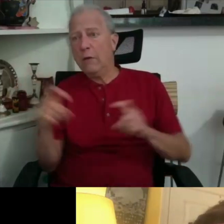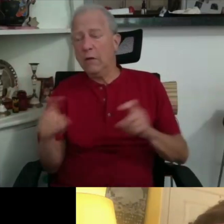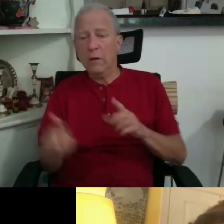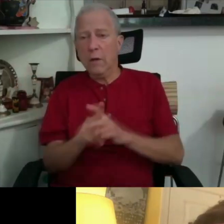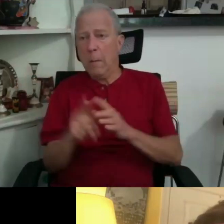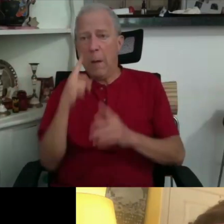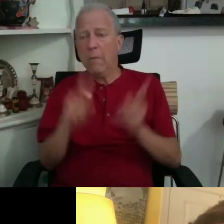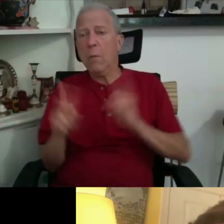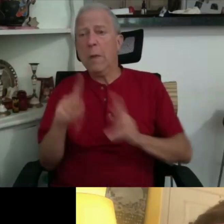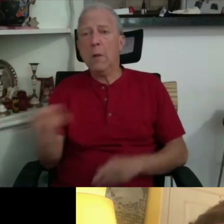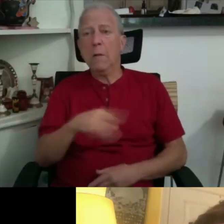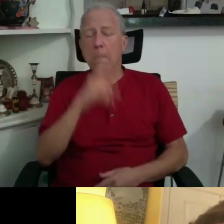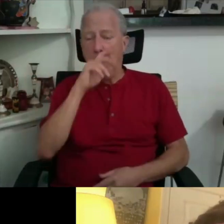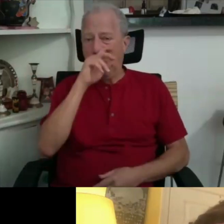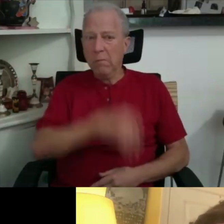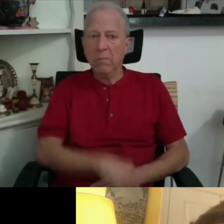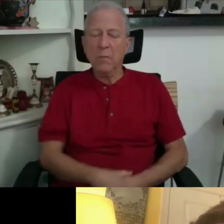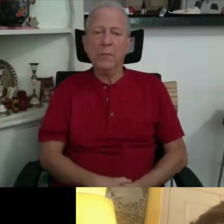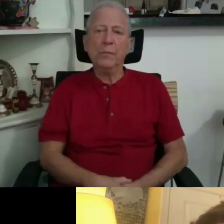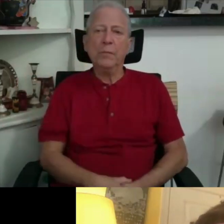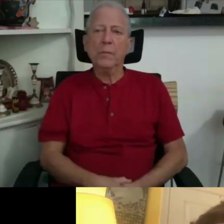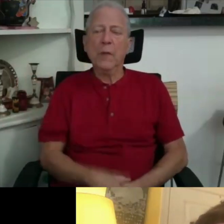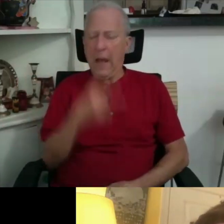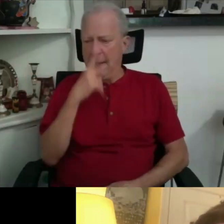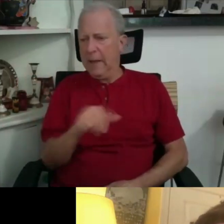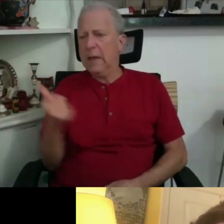people? I see another one in the